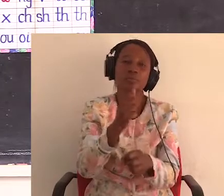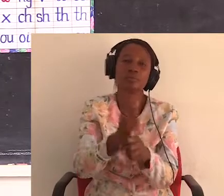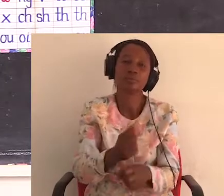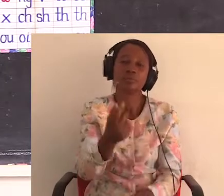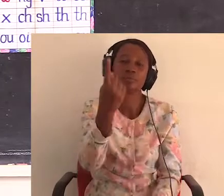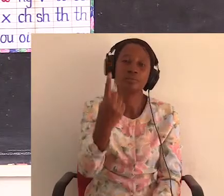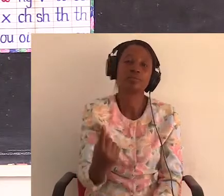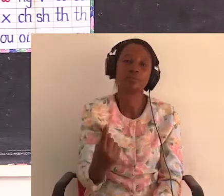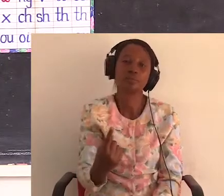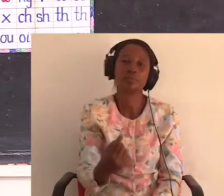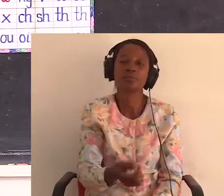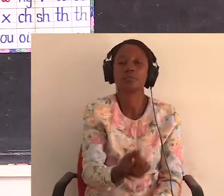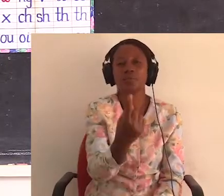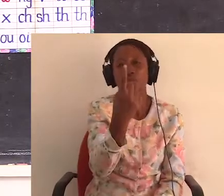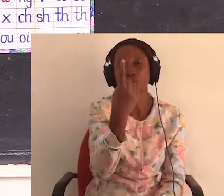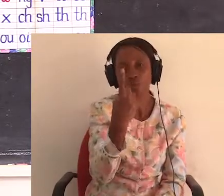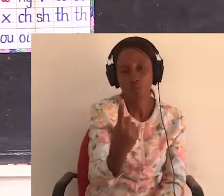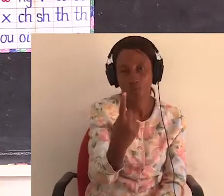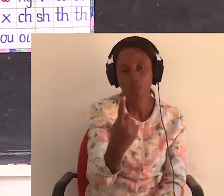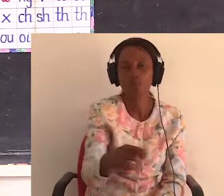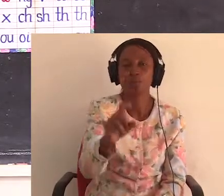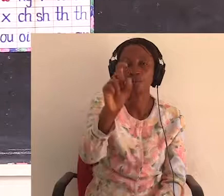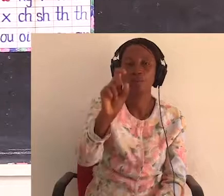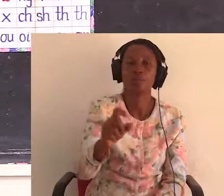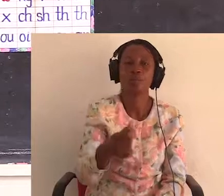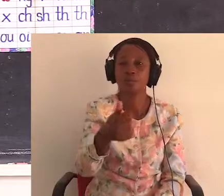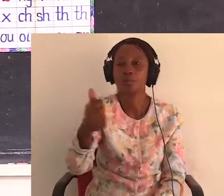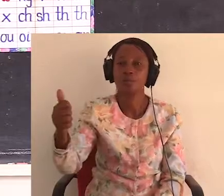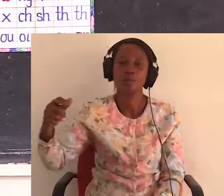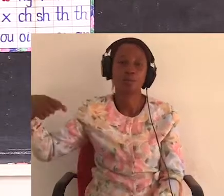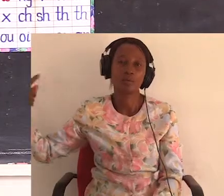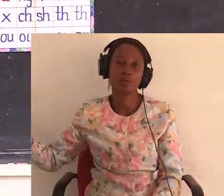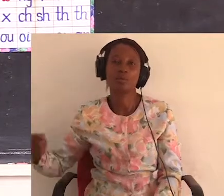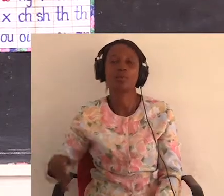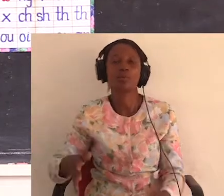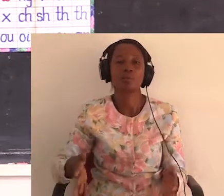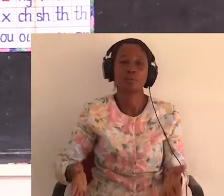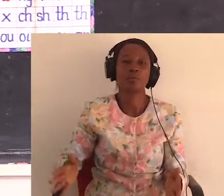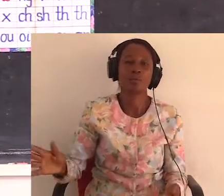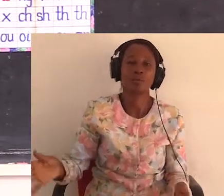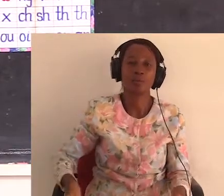only a word from each of the sounds. Now, let's go.